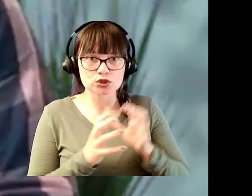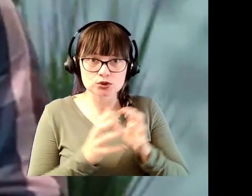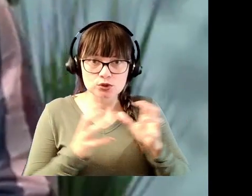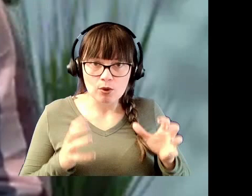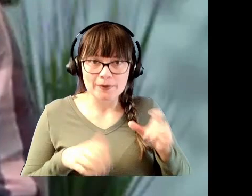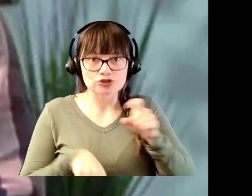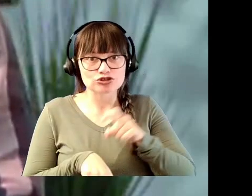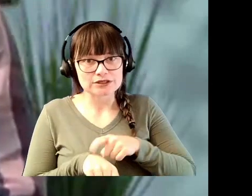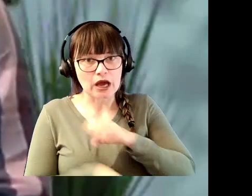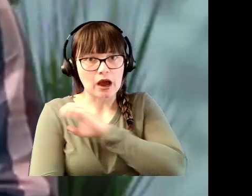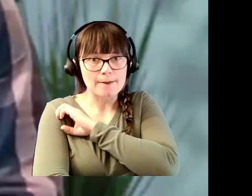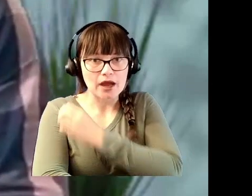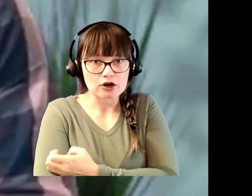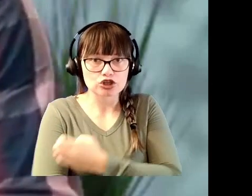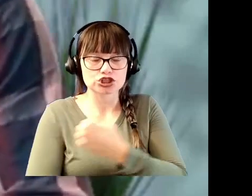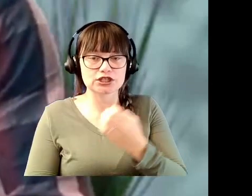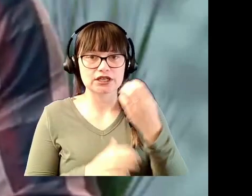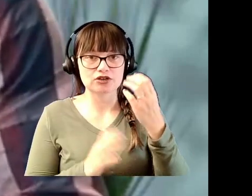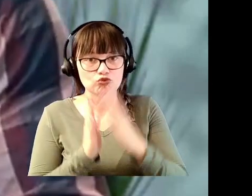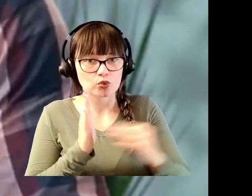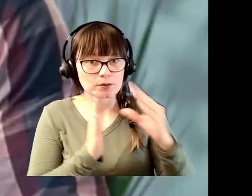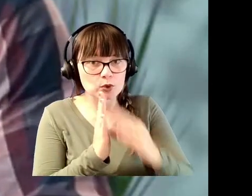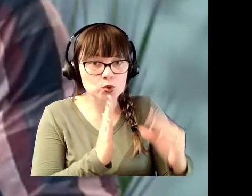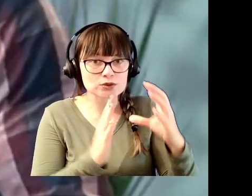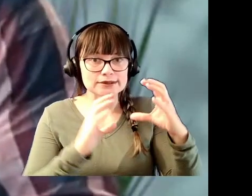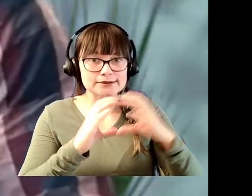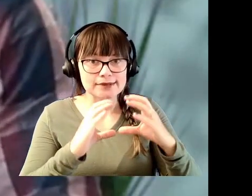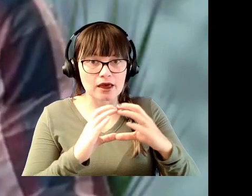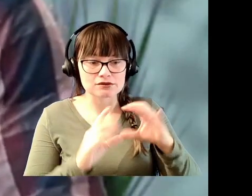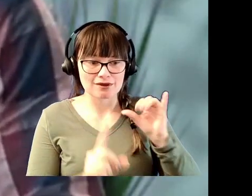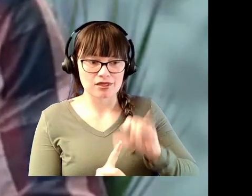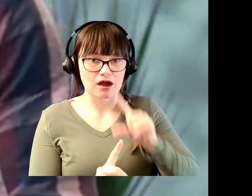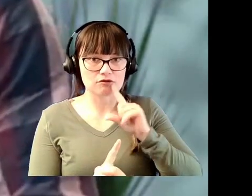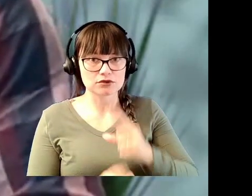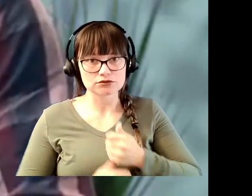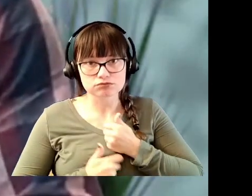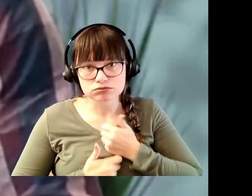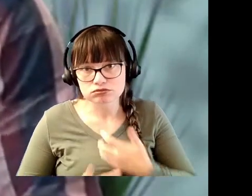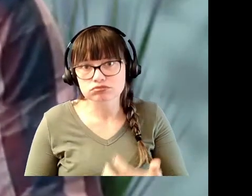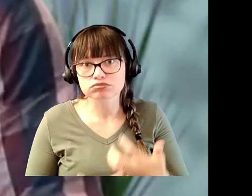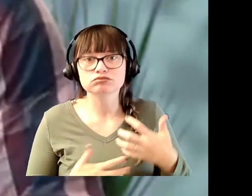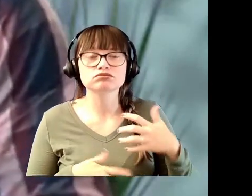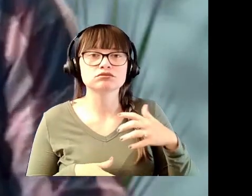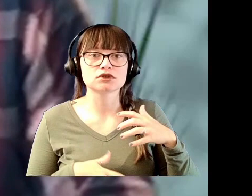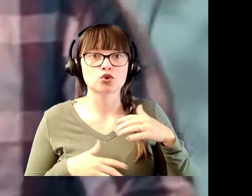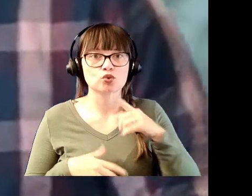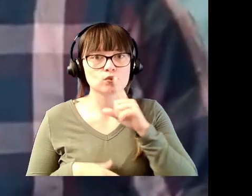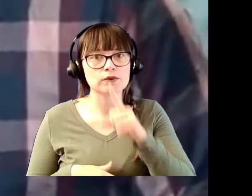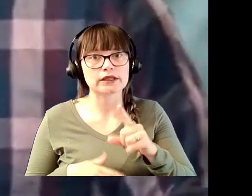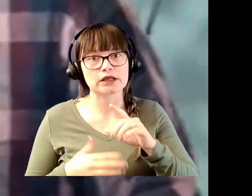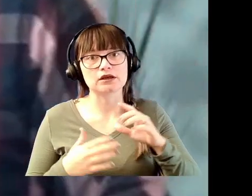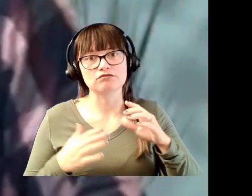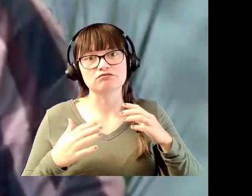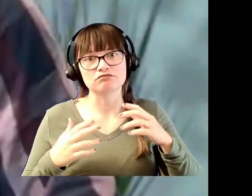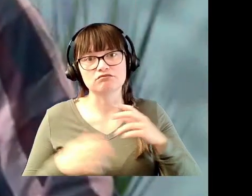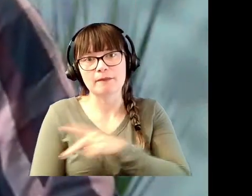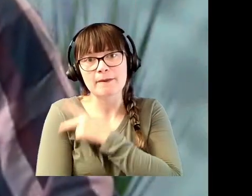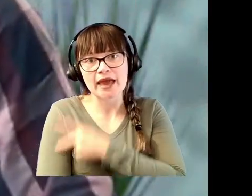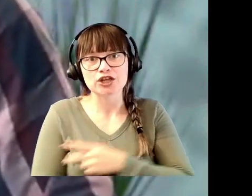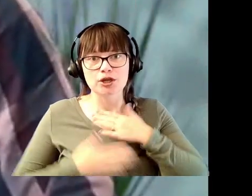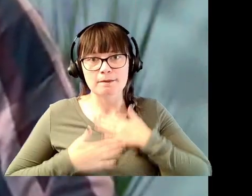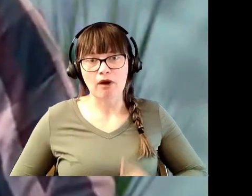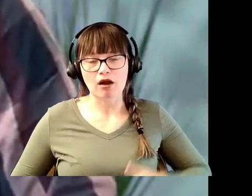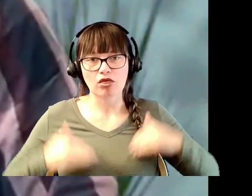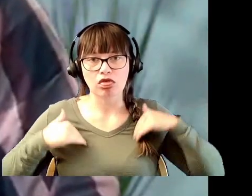energy reproducing cells that's what really wears the cancer patient down. So, and then again, like I